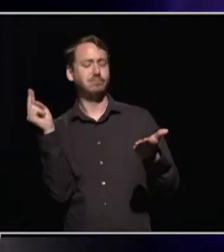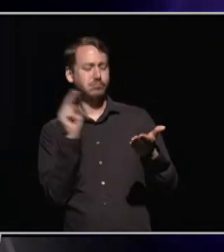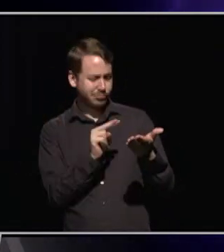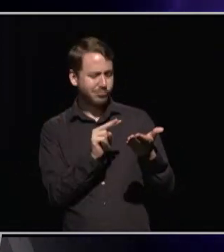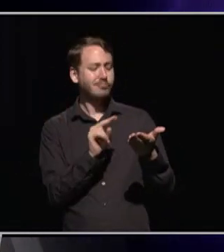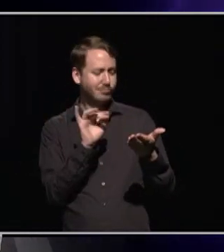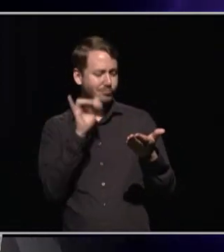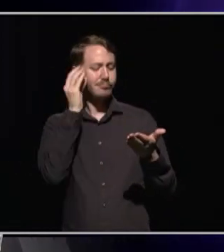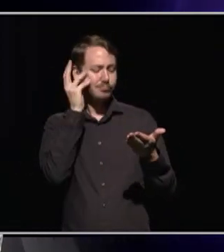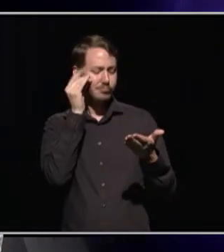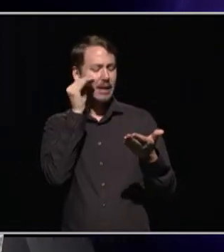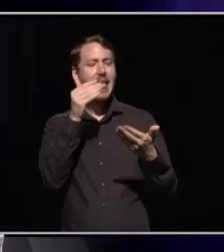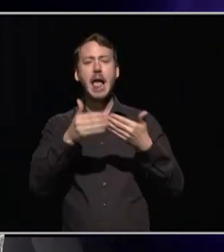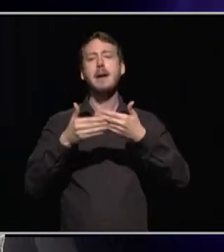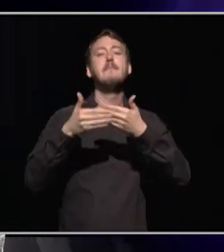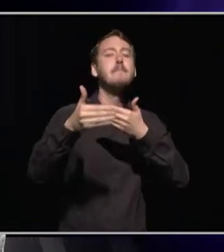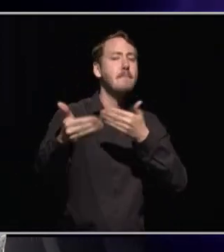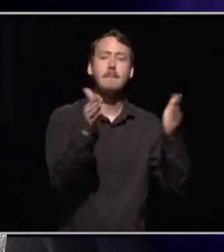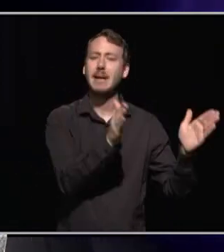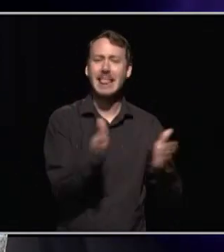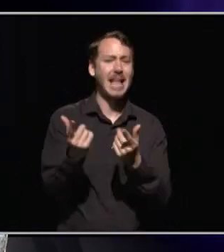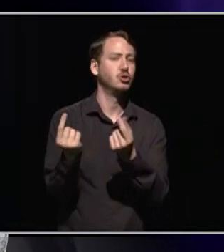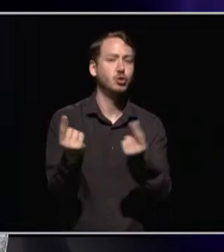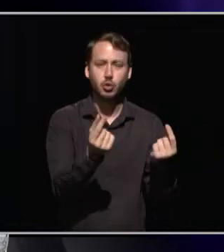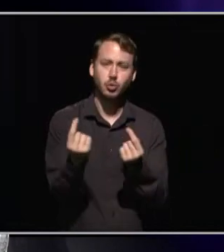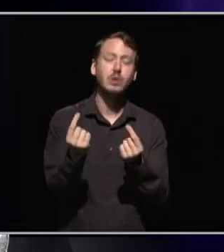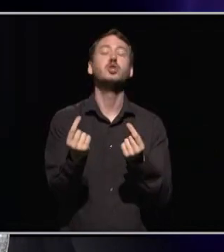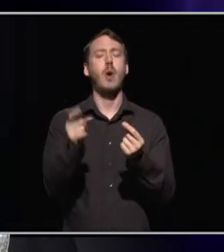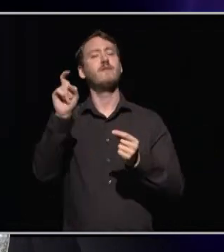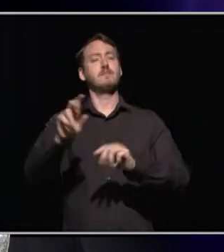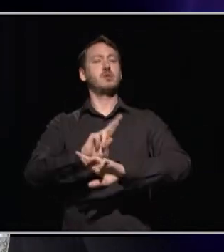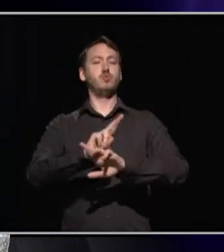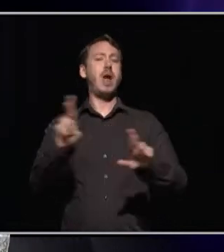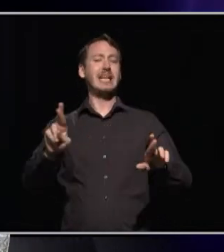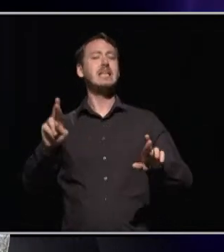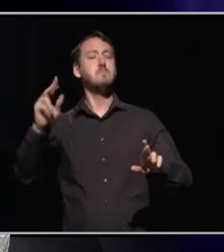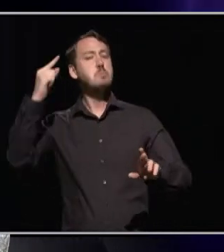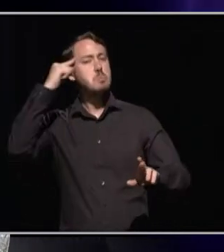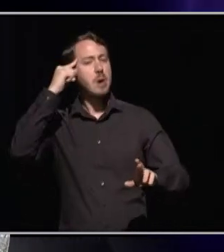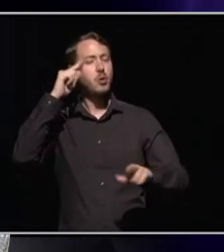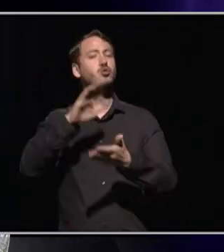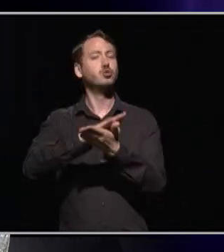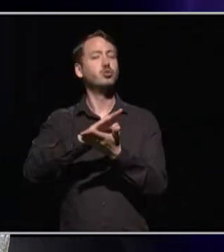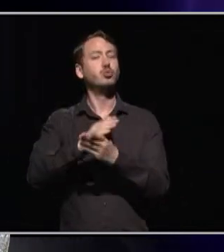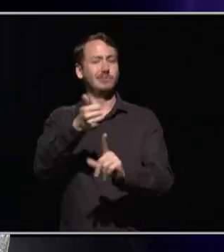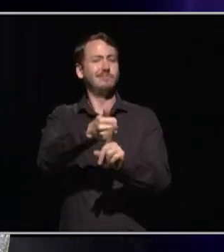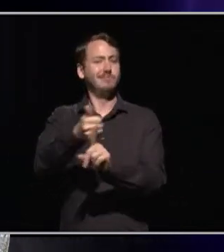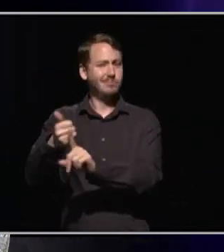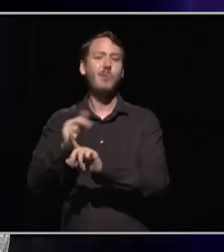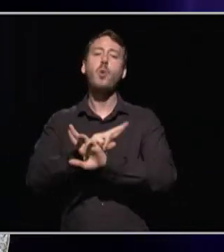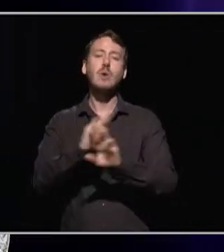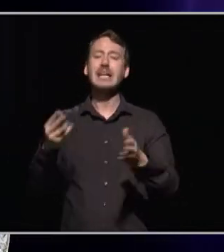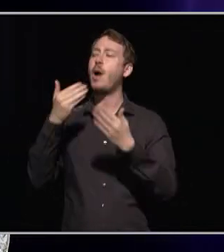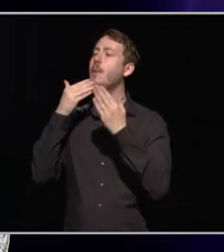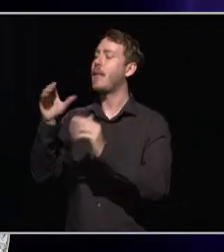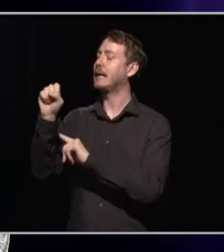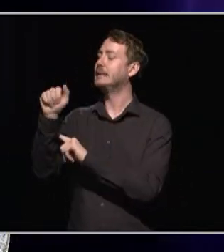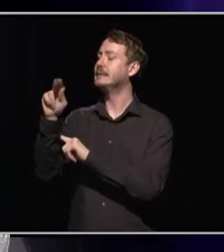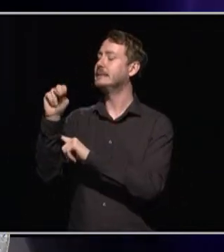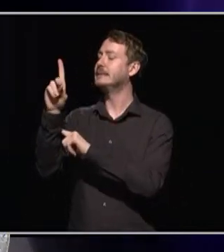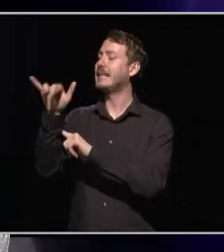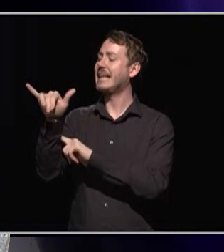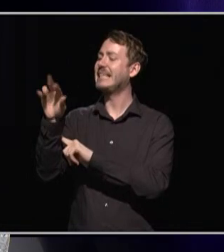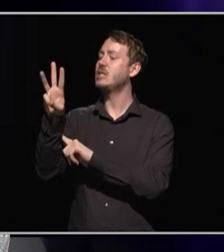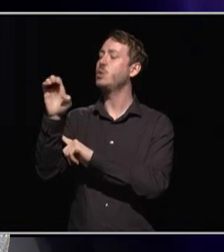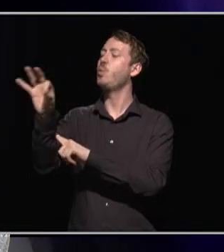cycle in about how we're doing. So we need to be prepared for it, and I think our schools are. Let me thank Sandy Wolf for giving this to me. It's from